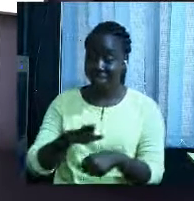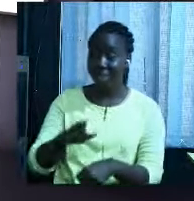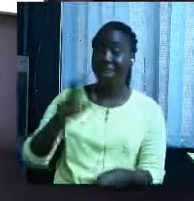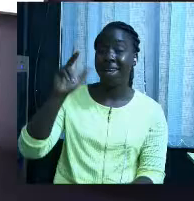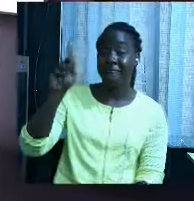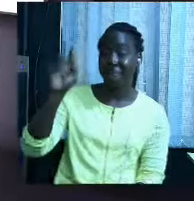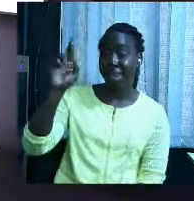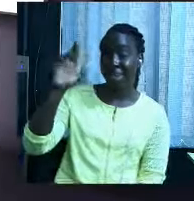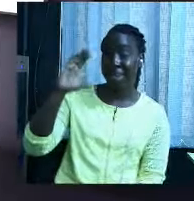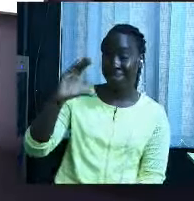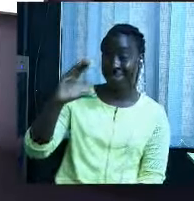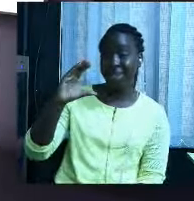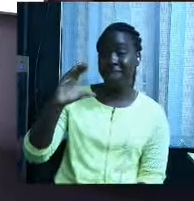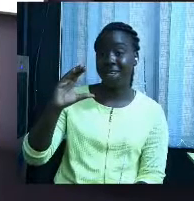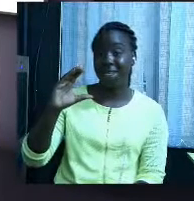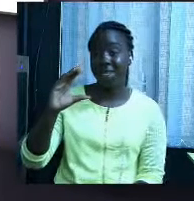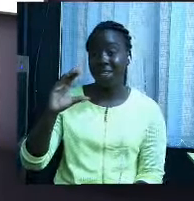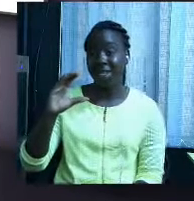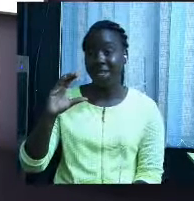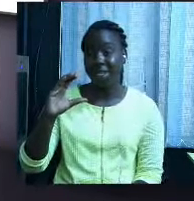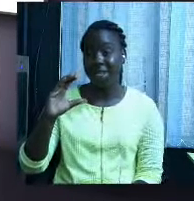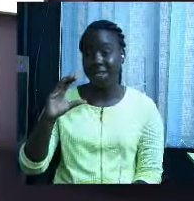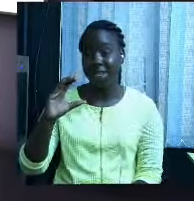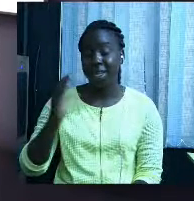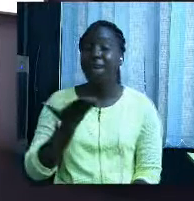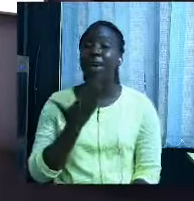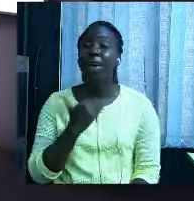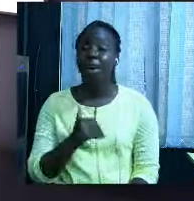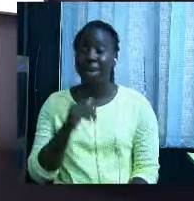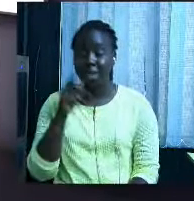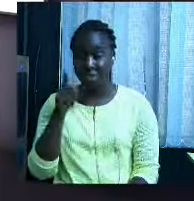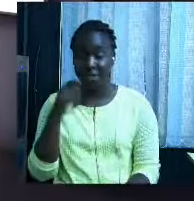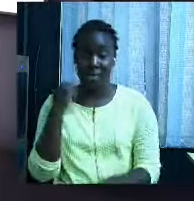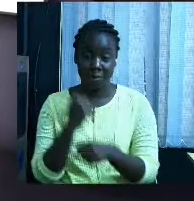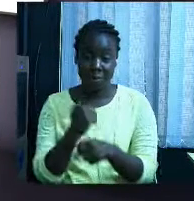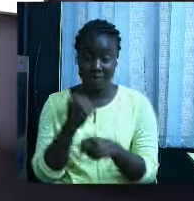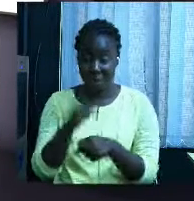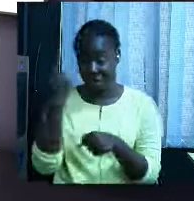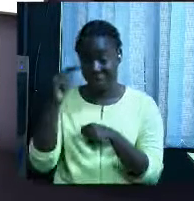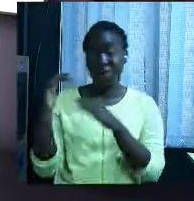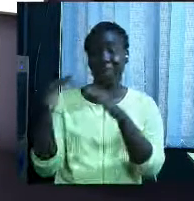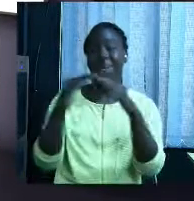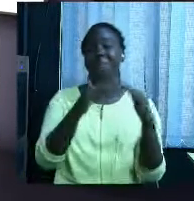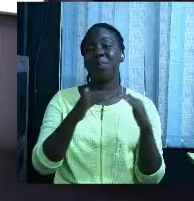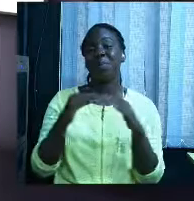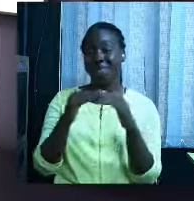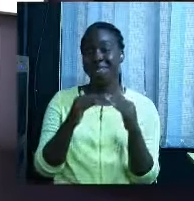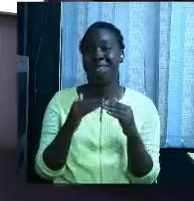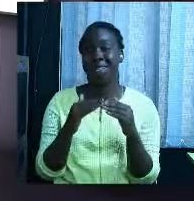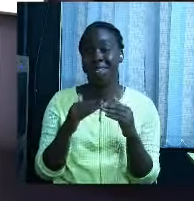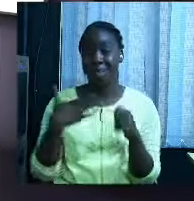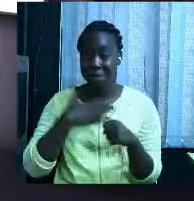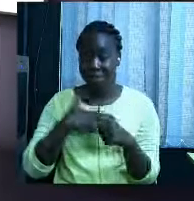We want you to remain at the Association of Accessibility and Equality.